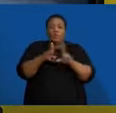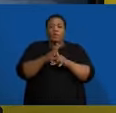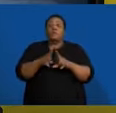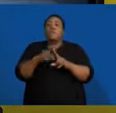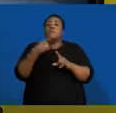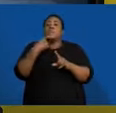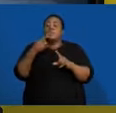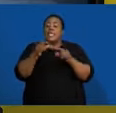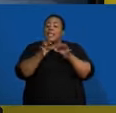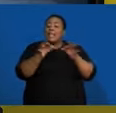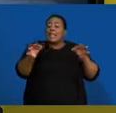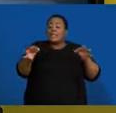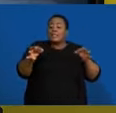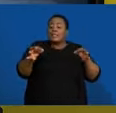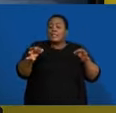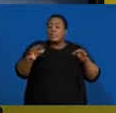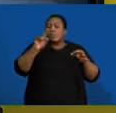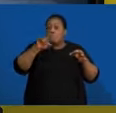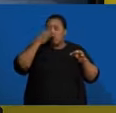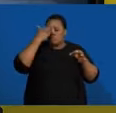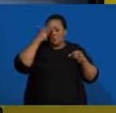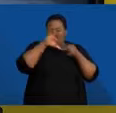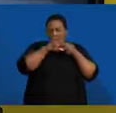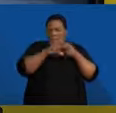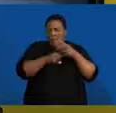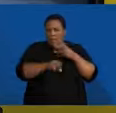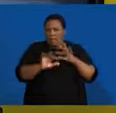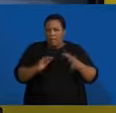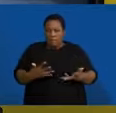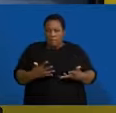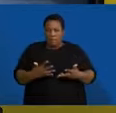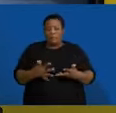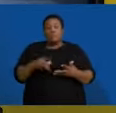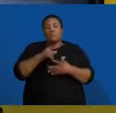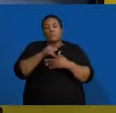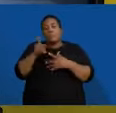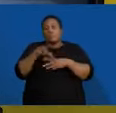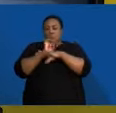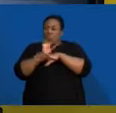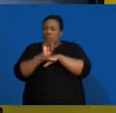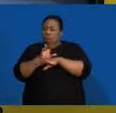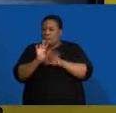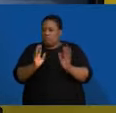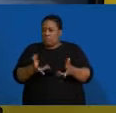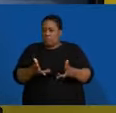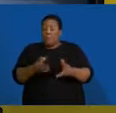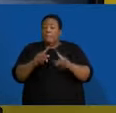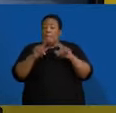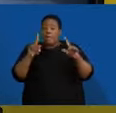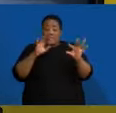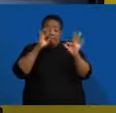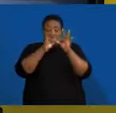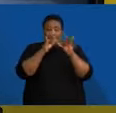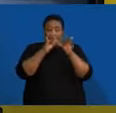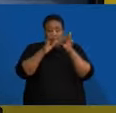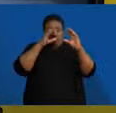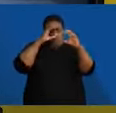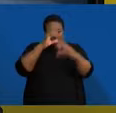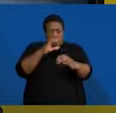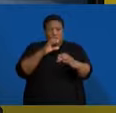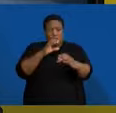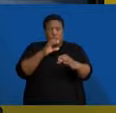they ask you to find a length on that particular graph. So those are just the few pointers that you need to look at. But in specific,